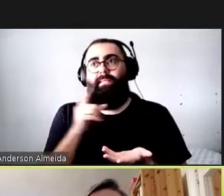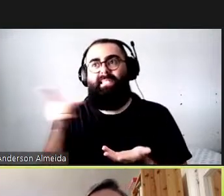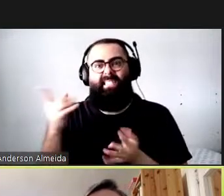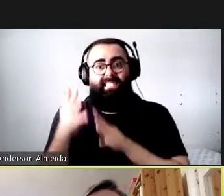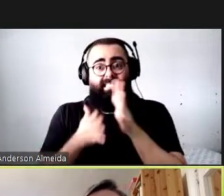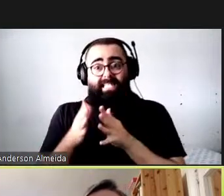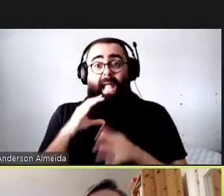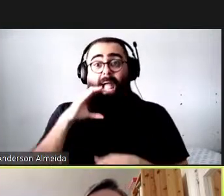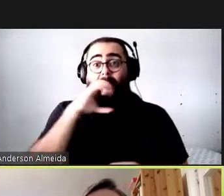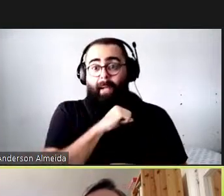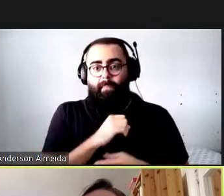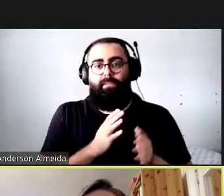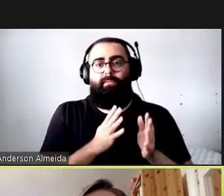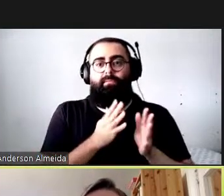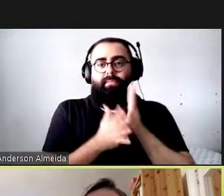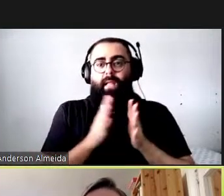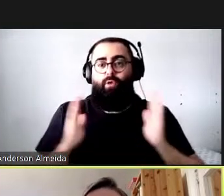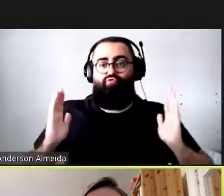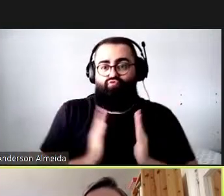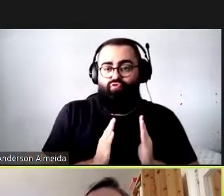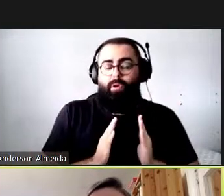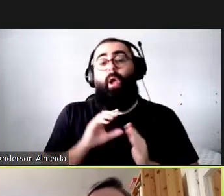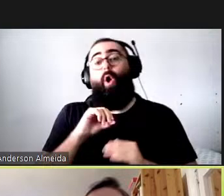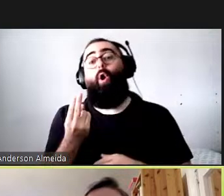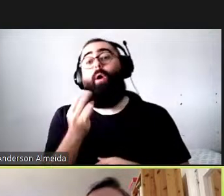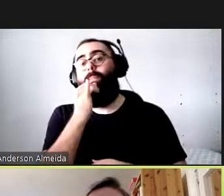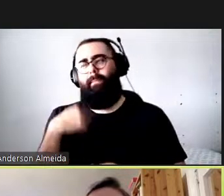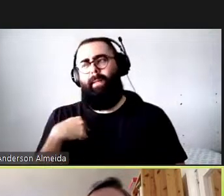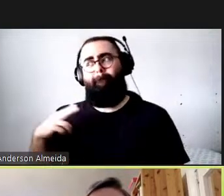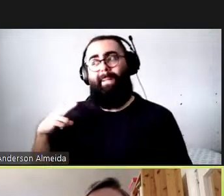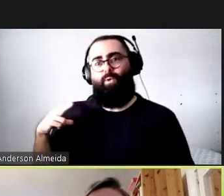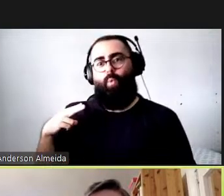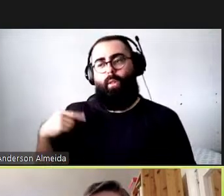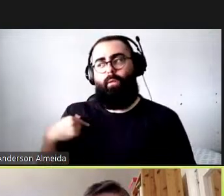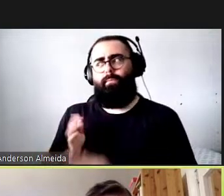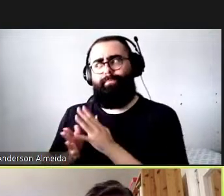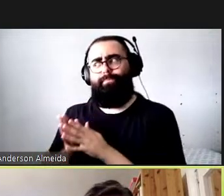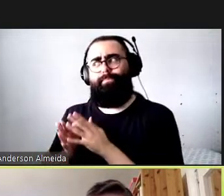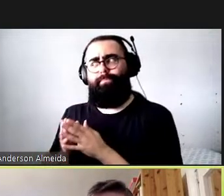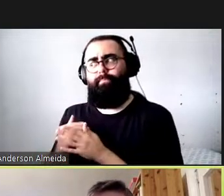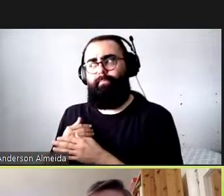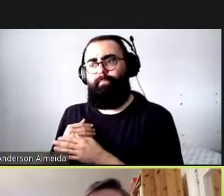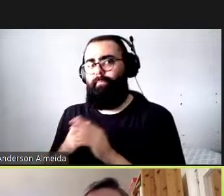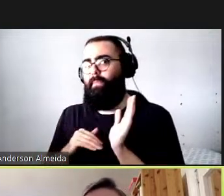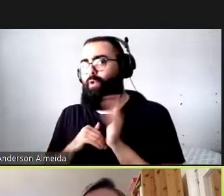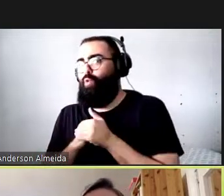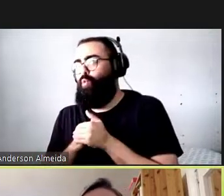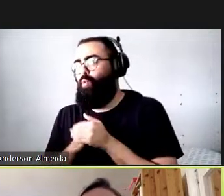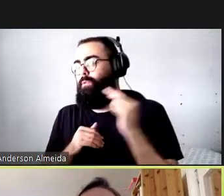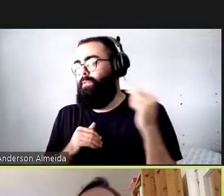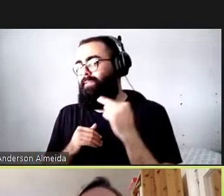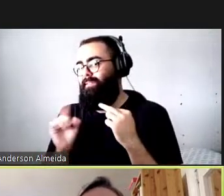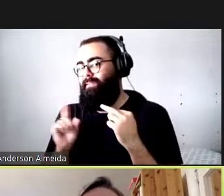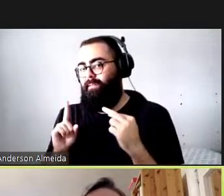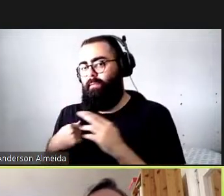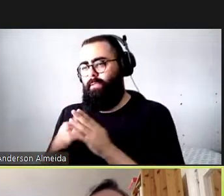they're trying to sign something secretly, or what we would think of in spoken language as quietly.